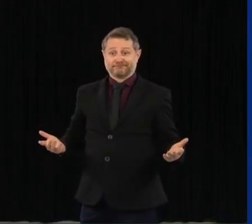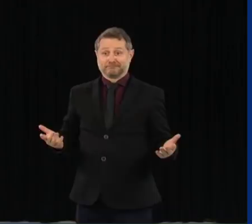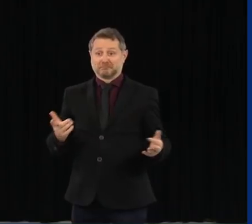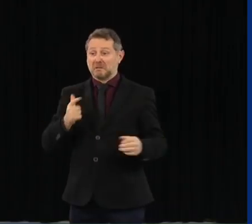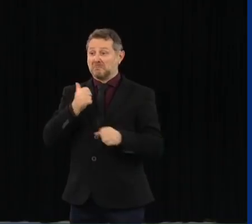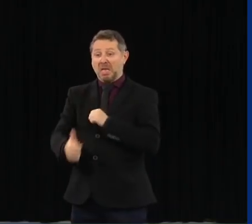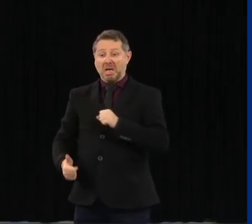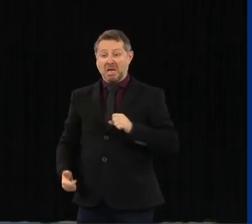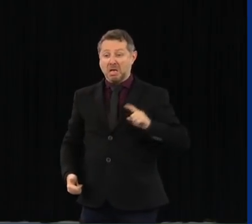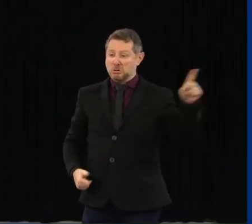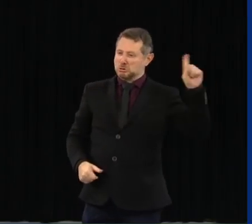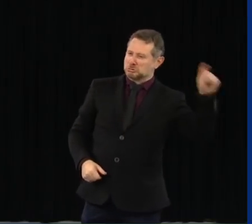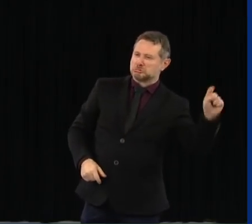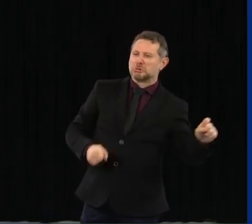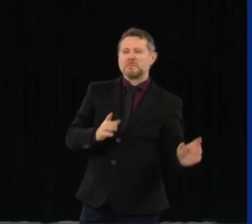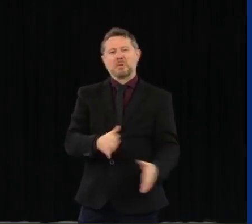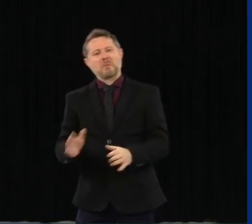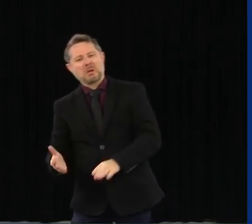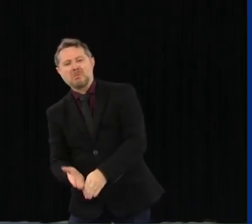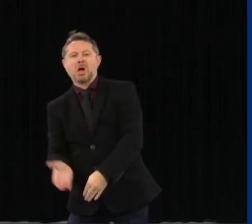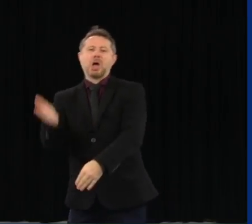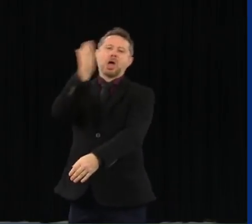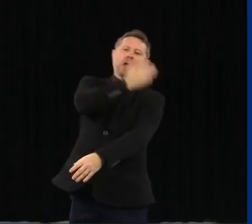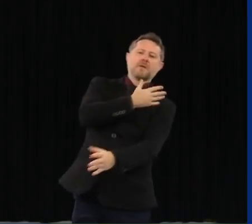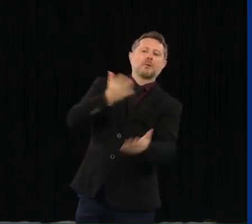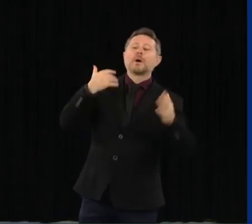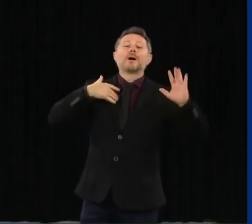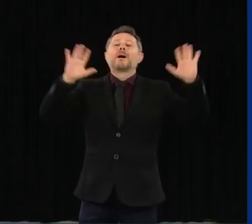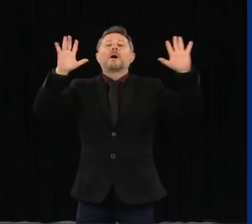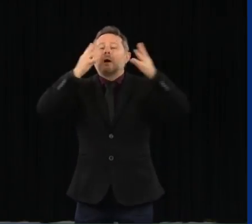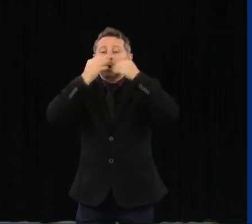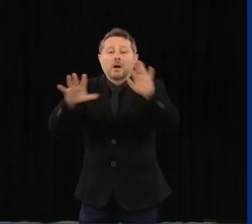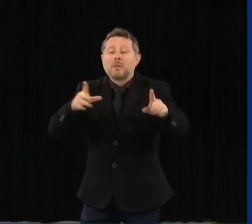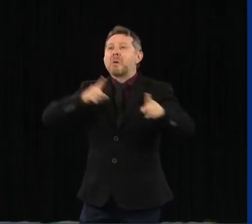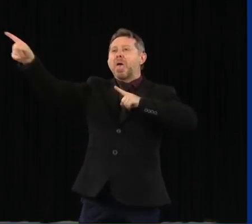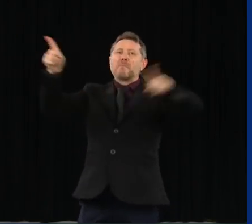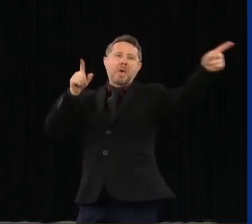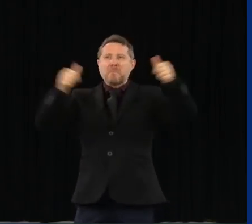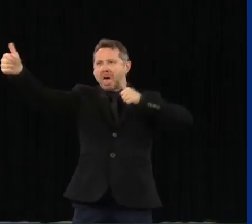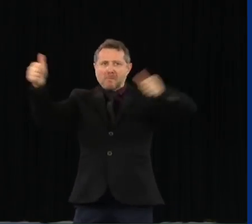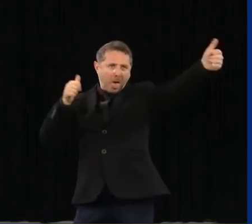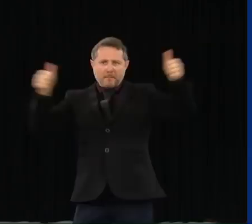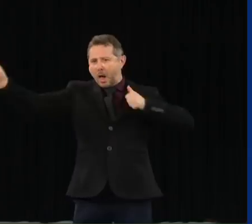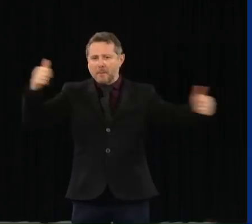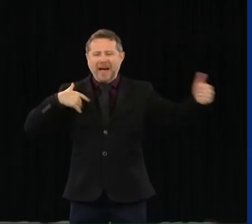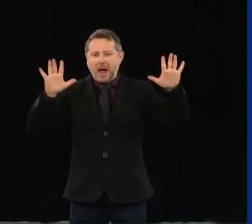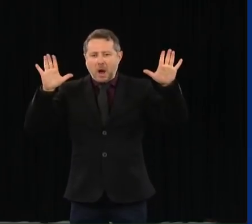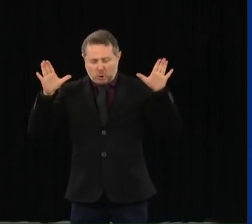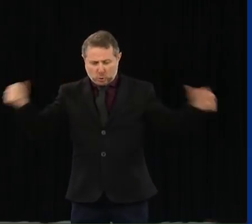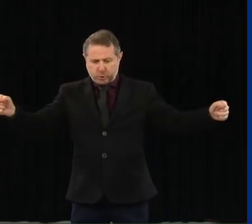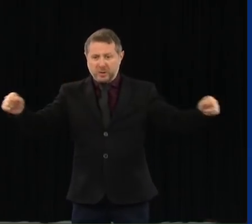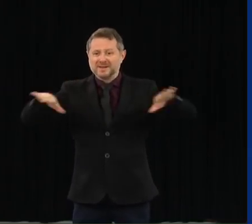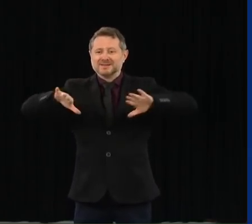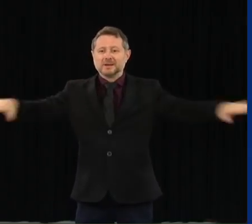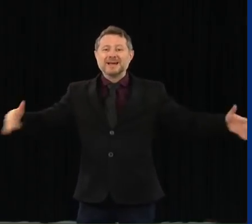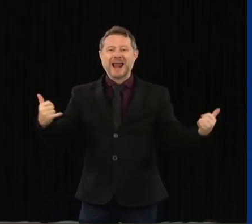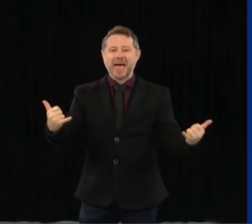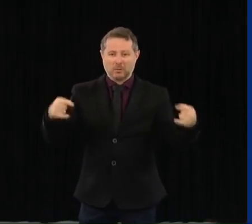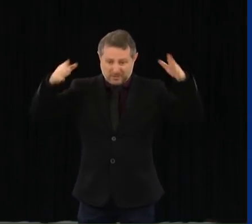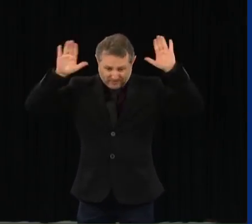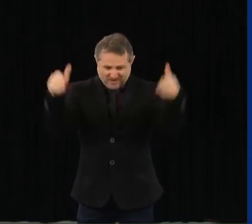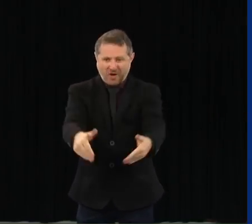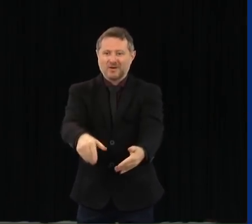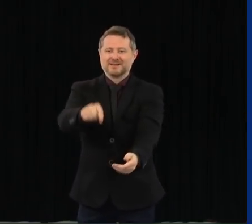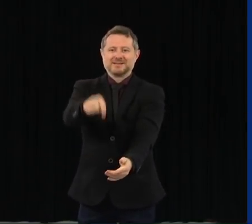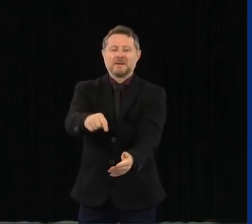stockpile? Should states have had stockpile? Forget that. The reality is, how do you